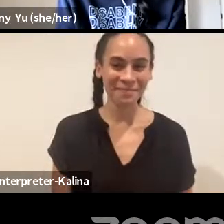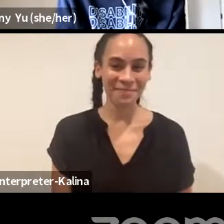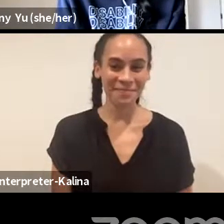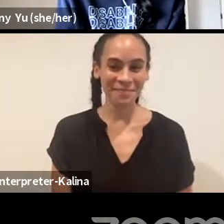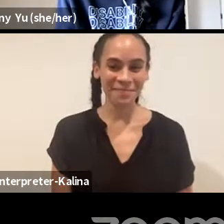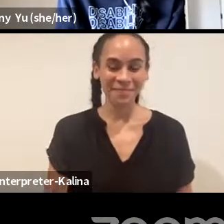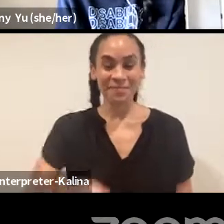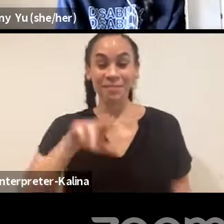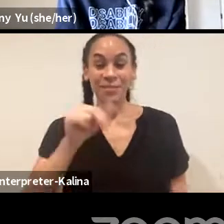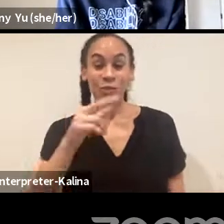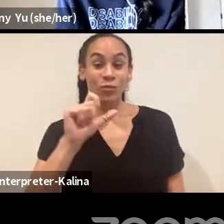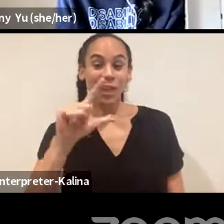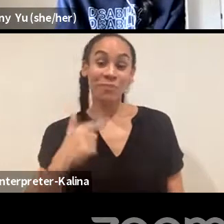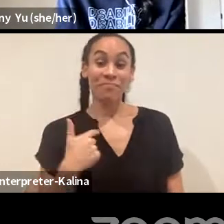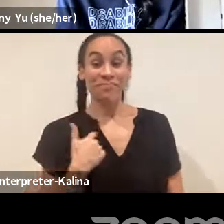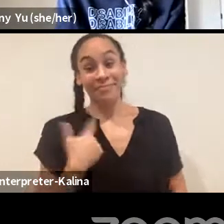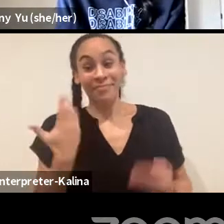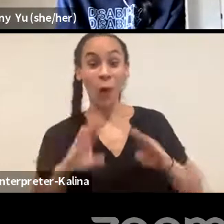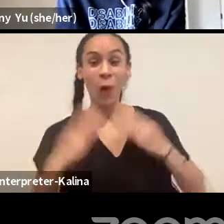Okay, so since I opened my big mouth,